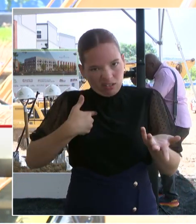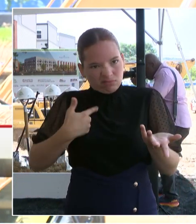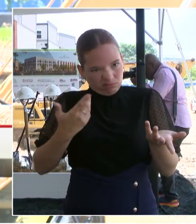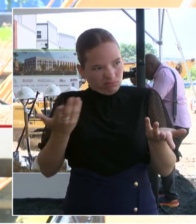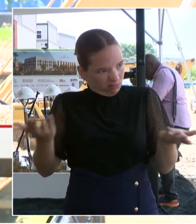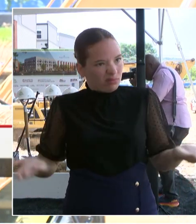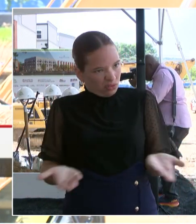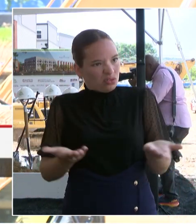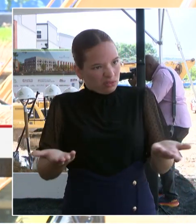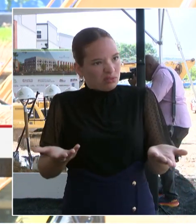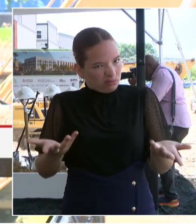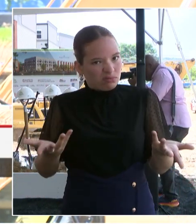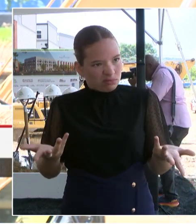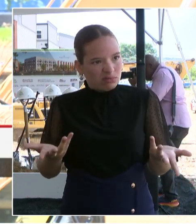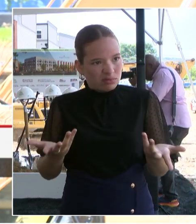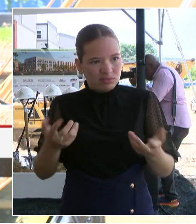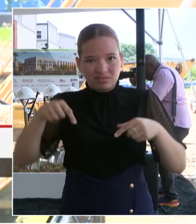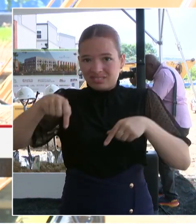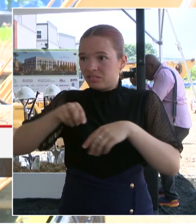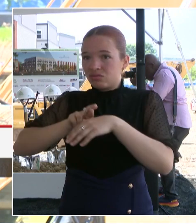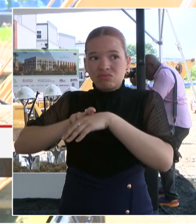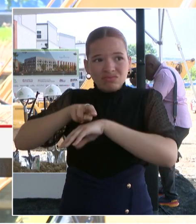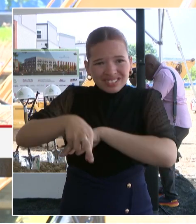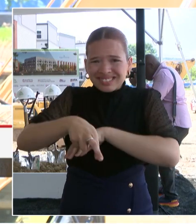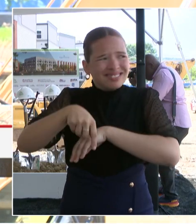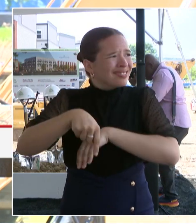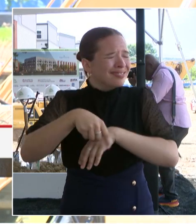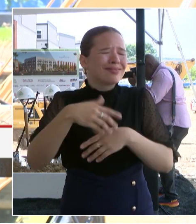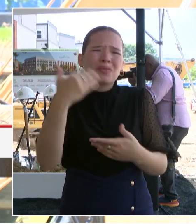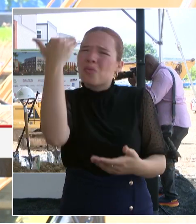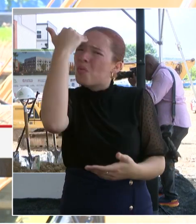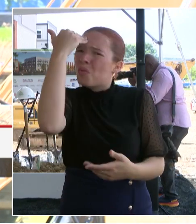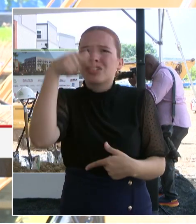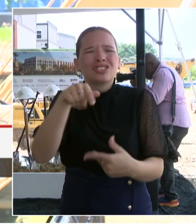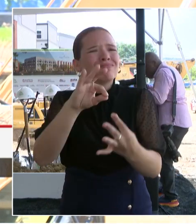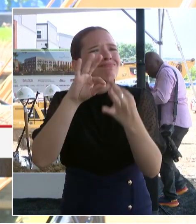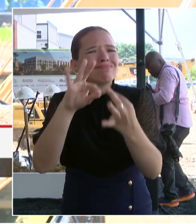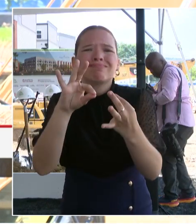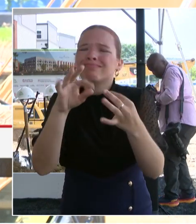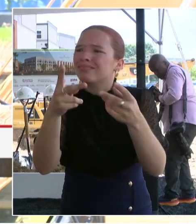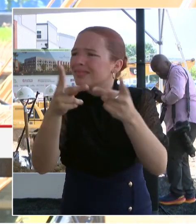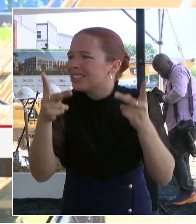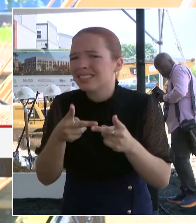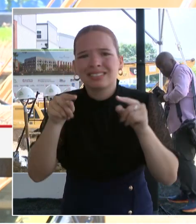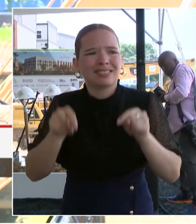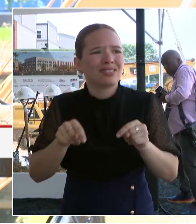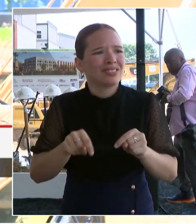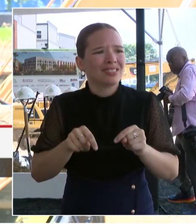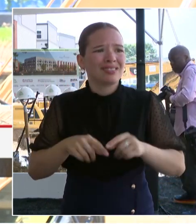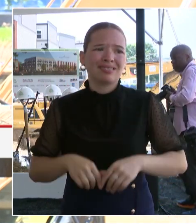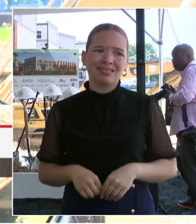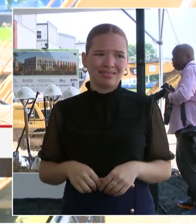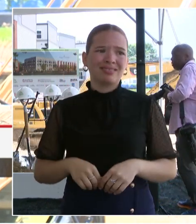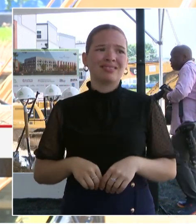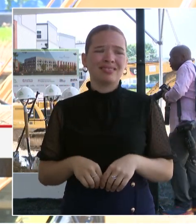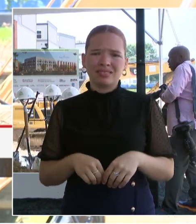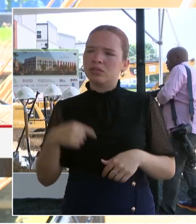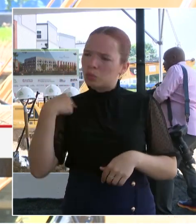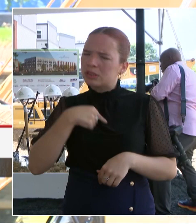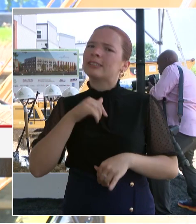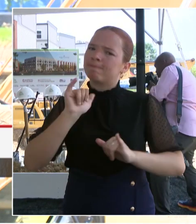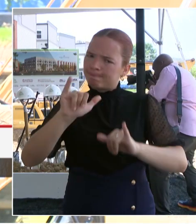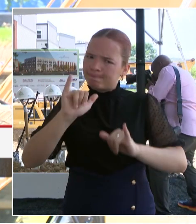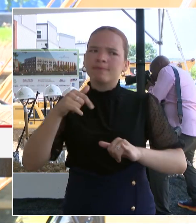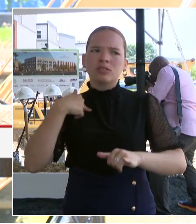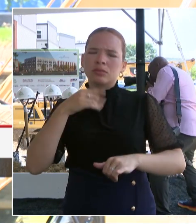neighborhood. And it is going to take us to make it even greater. And that's how I felt when I